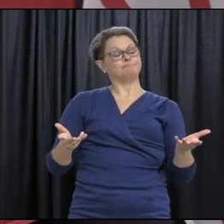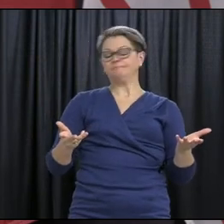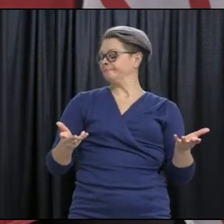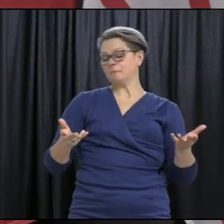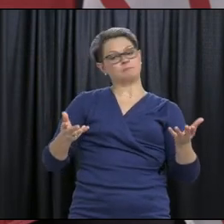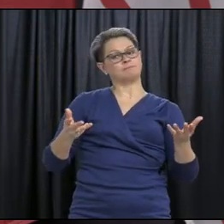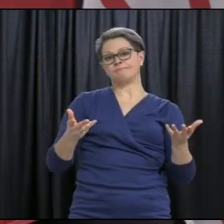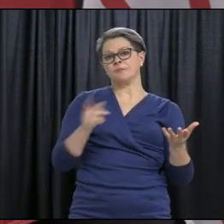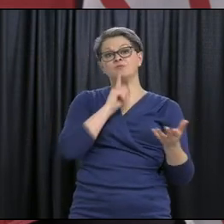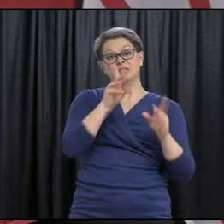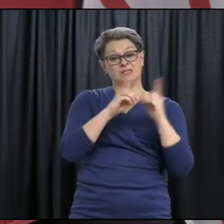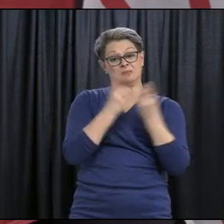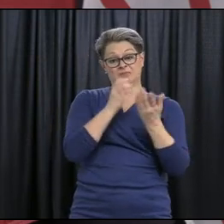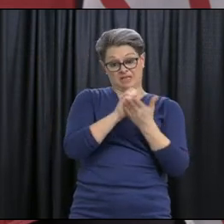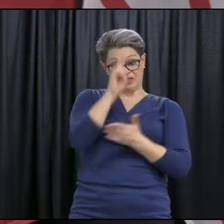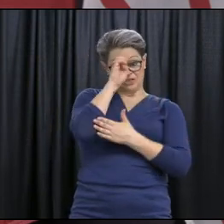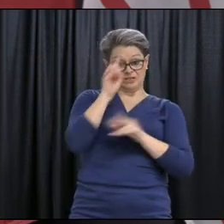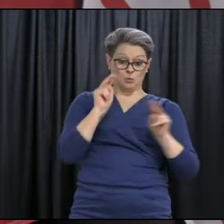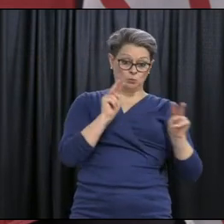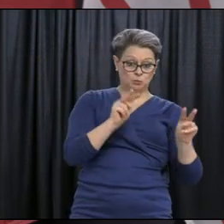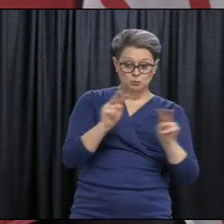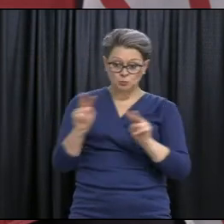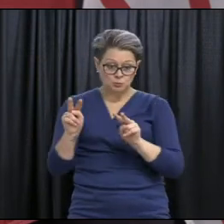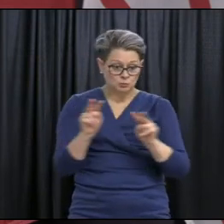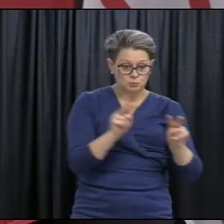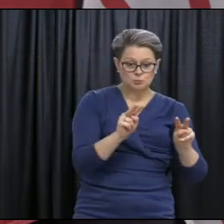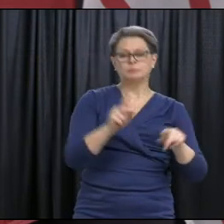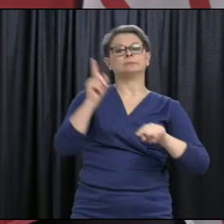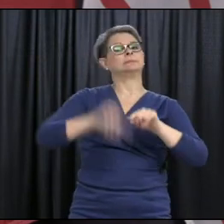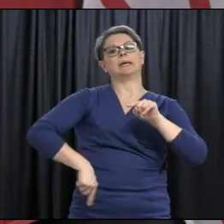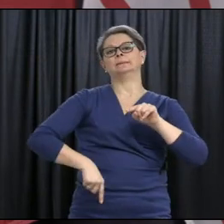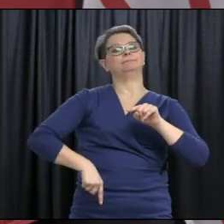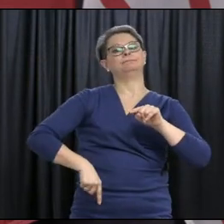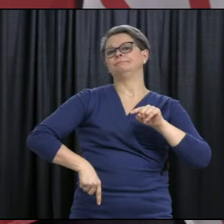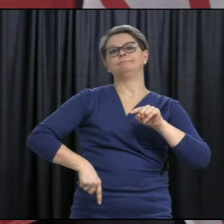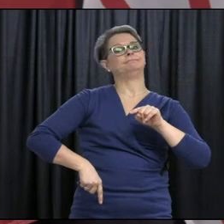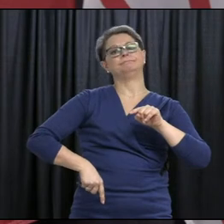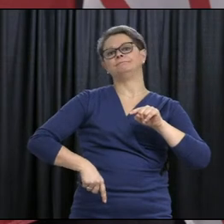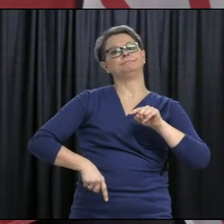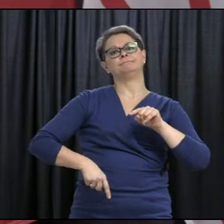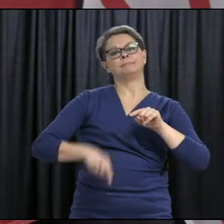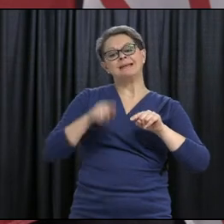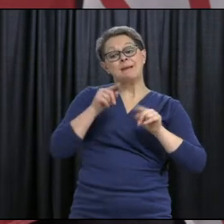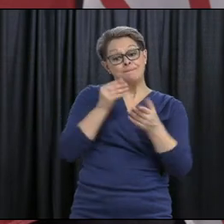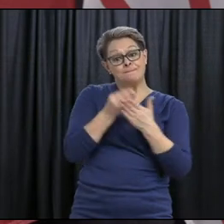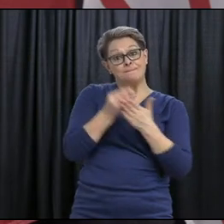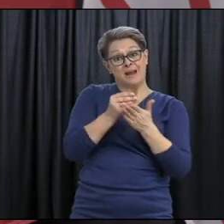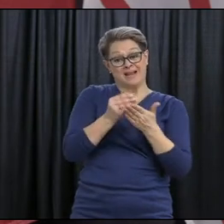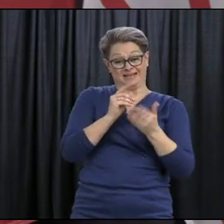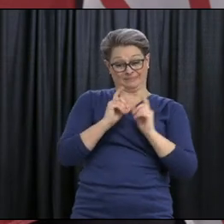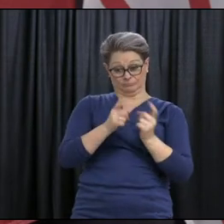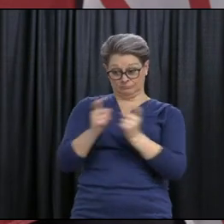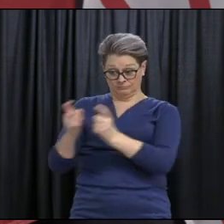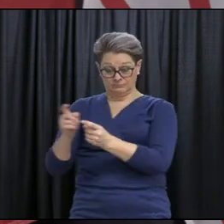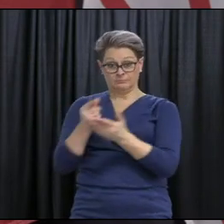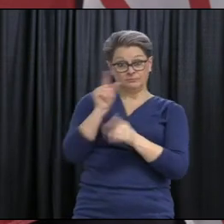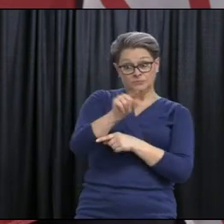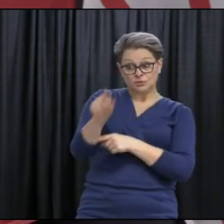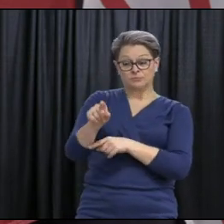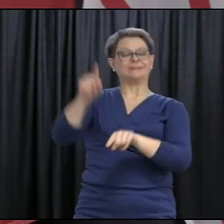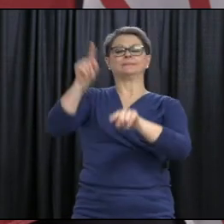no oversight of the services offered, and they are not entitled to compensation for government for children not